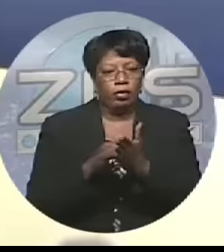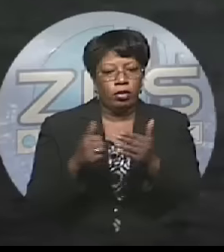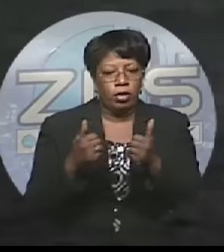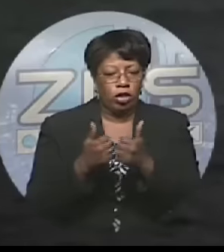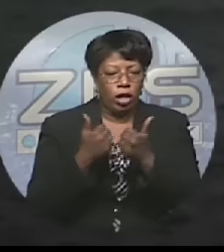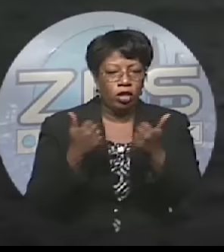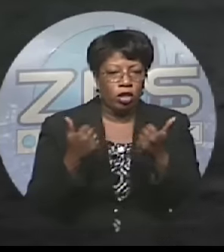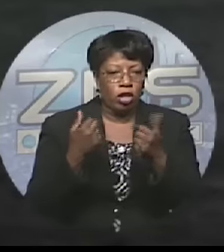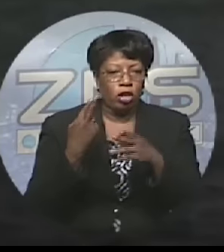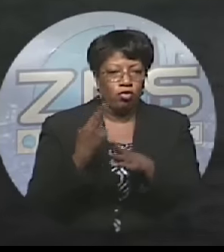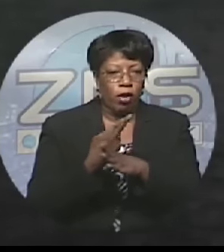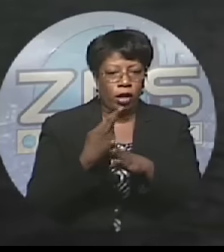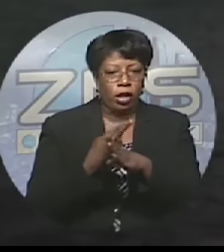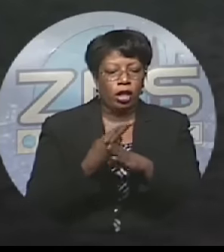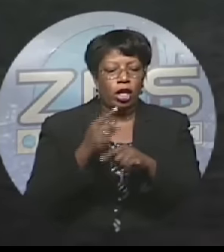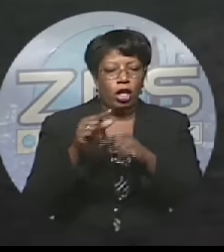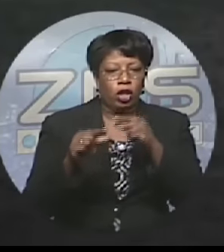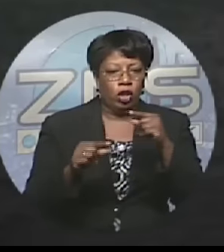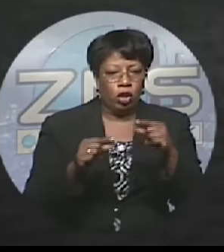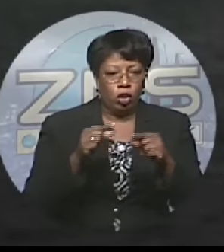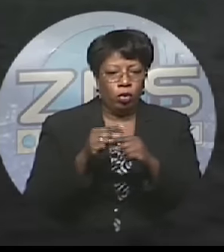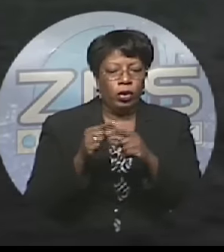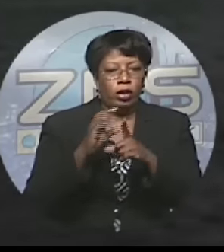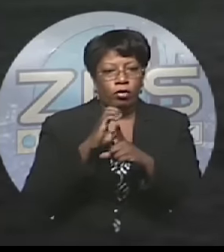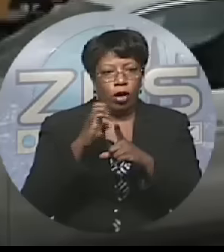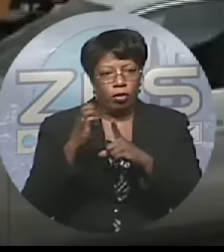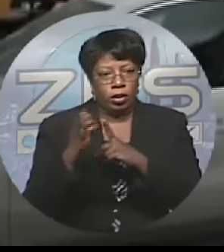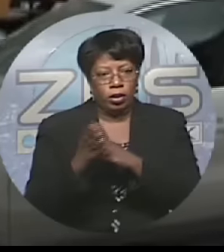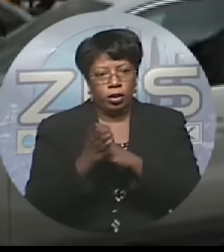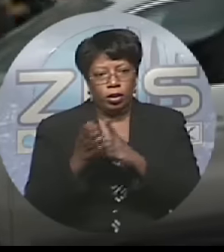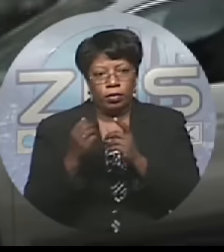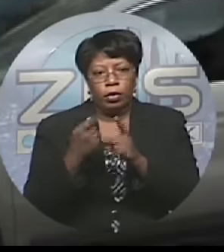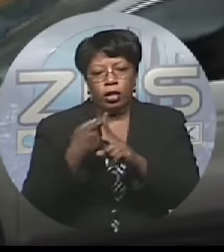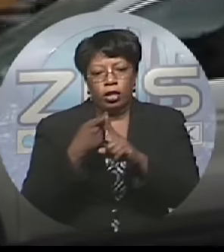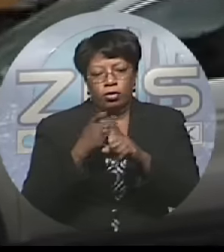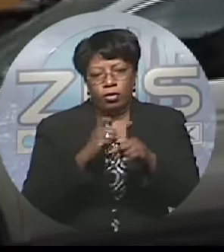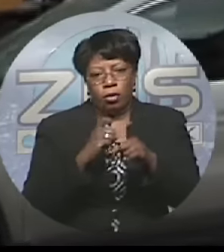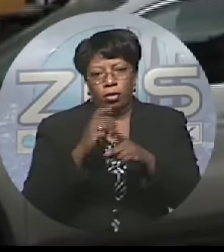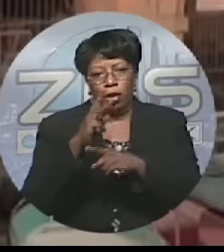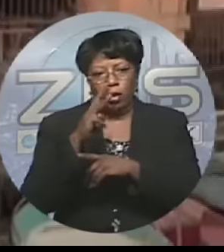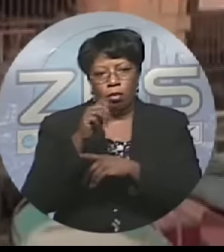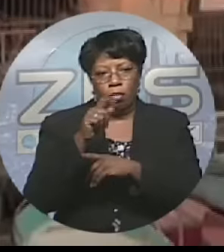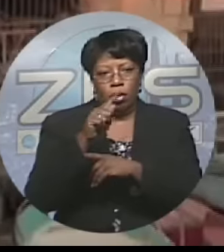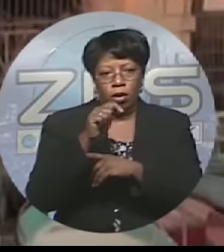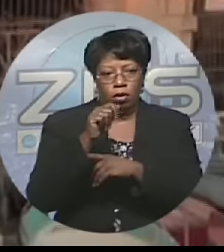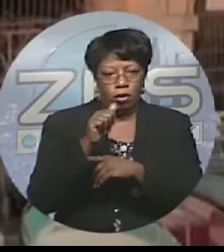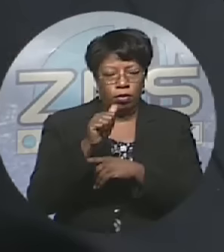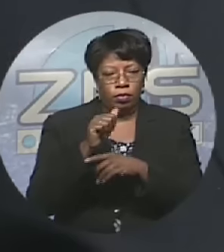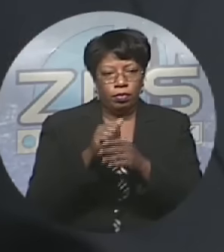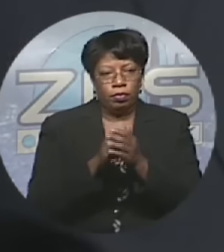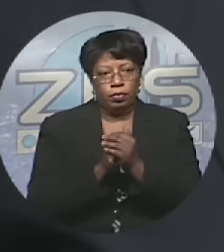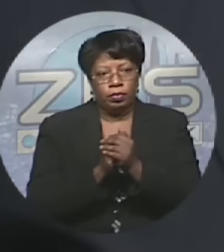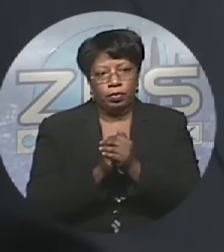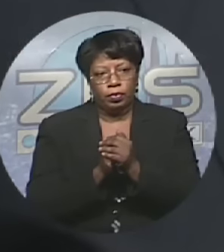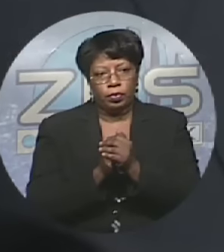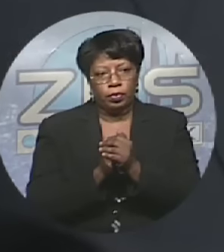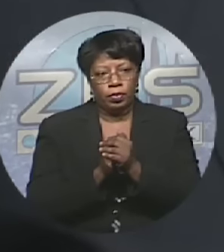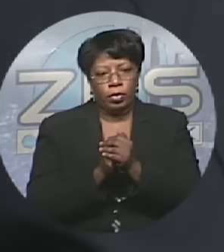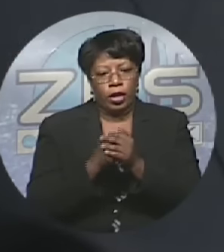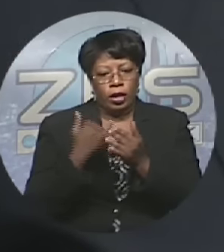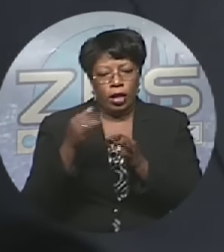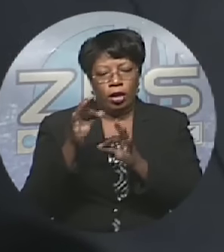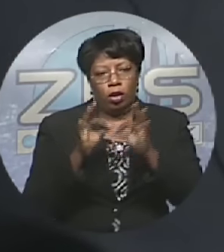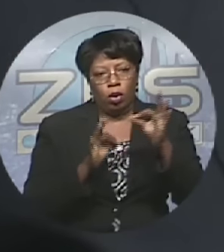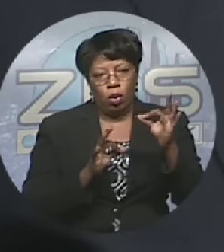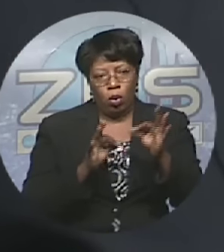of regulating in a globalized environment. In Malta, Clint Watson, Zetanez Network News. To news from the courts